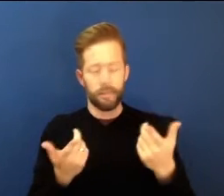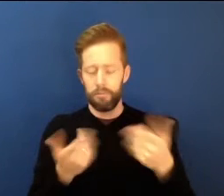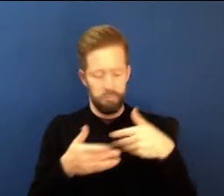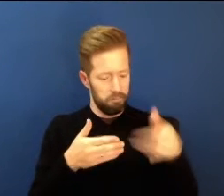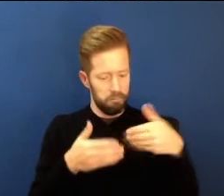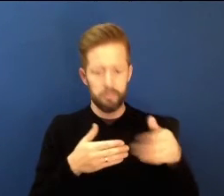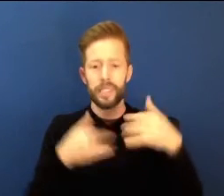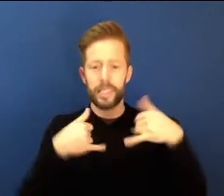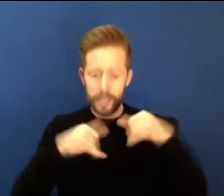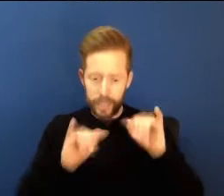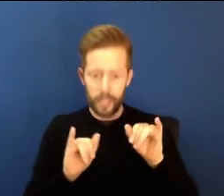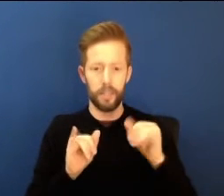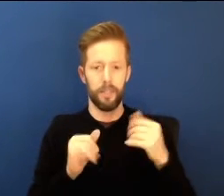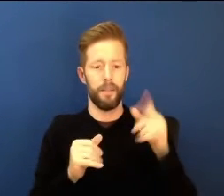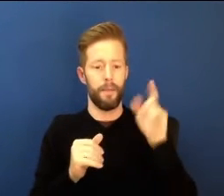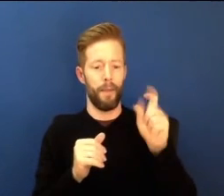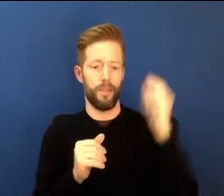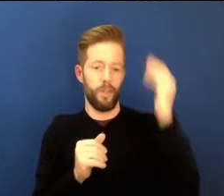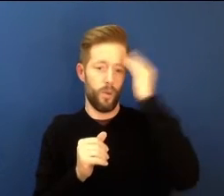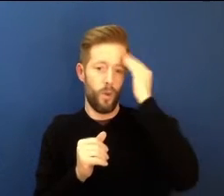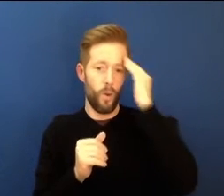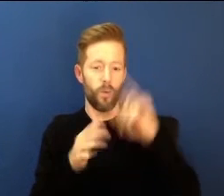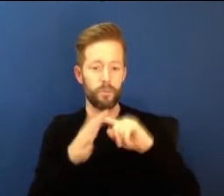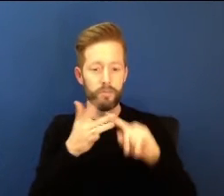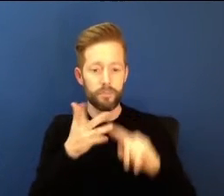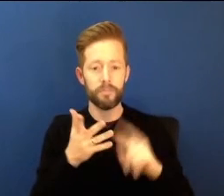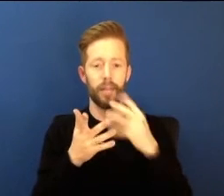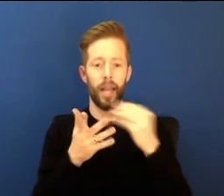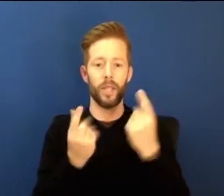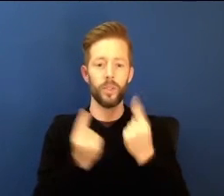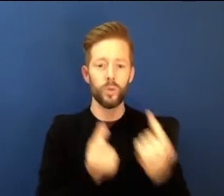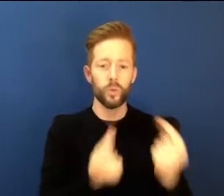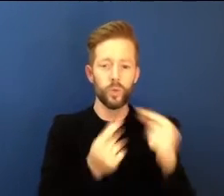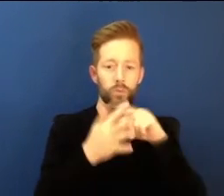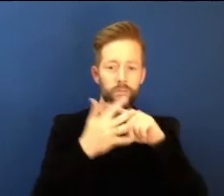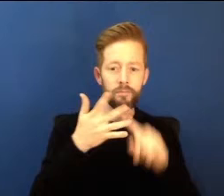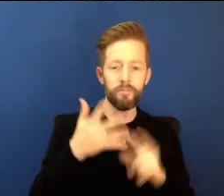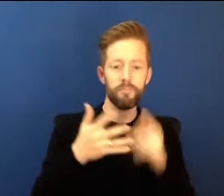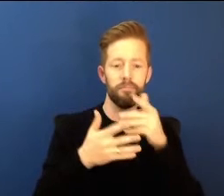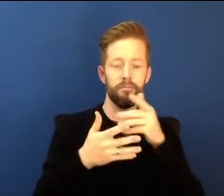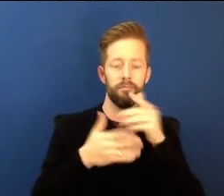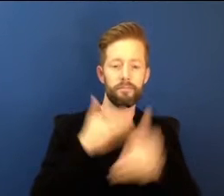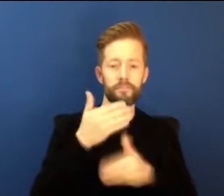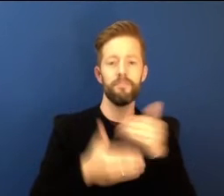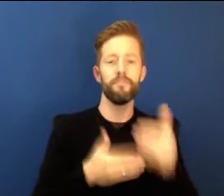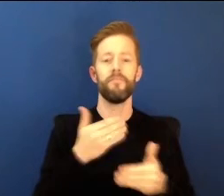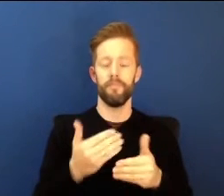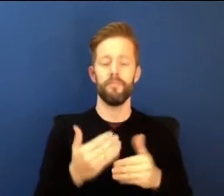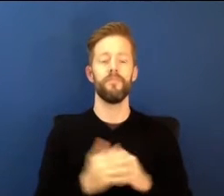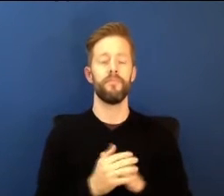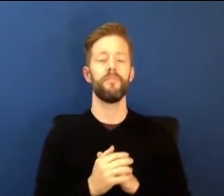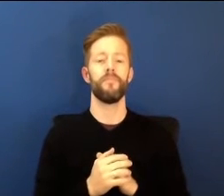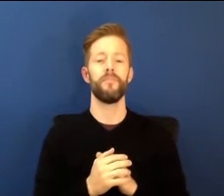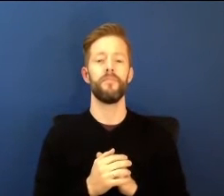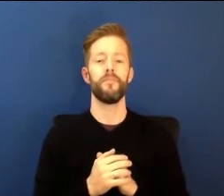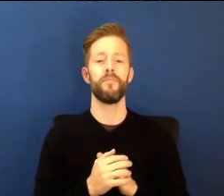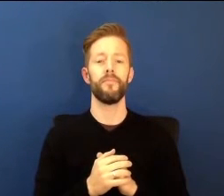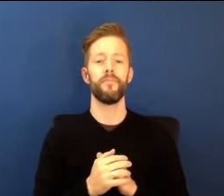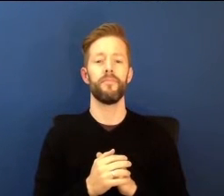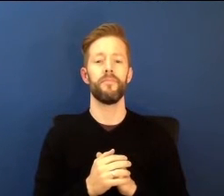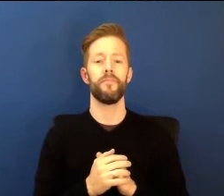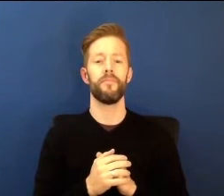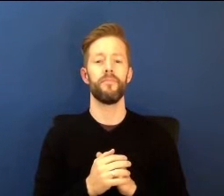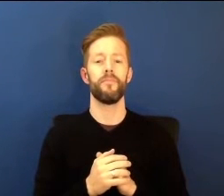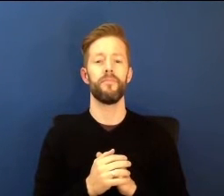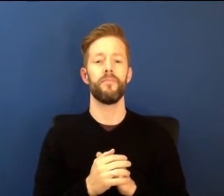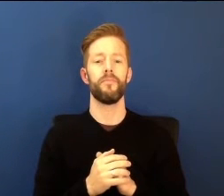be things that they're going to need to know and be able to do in their way. And so,